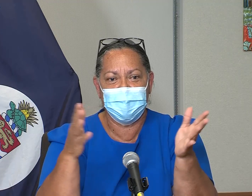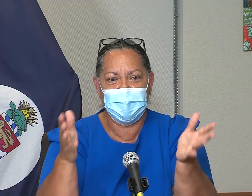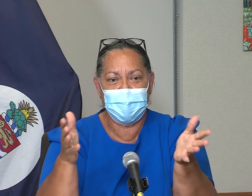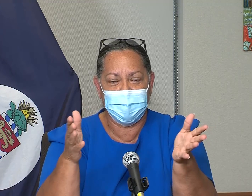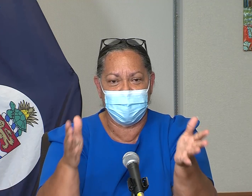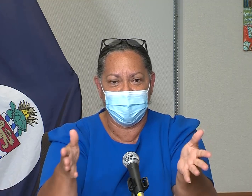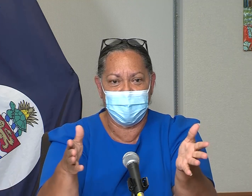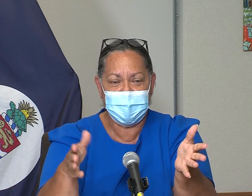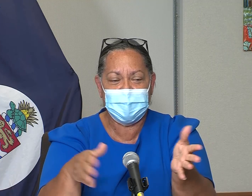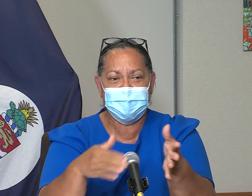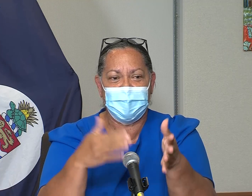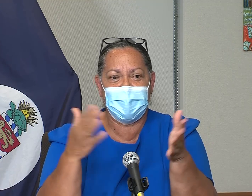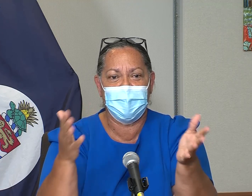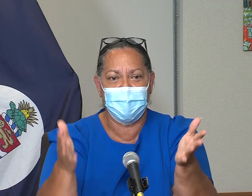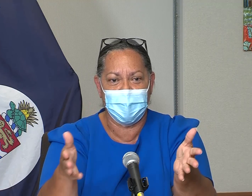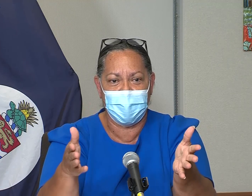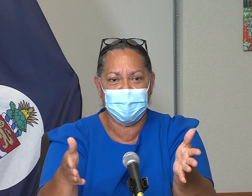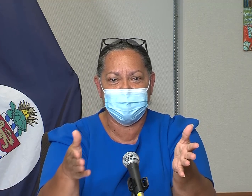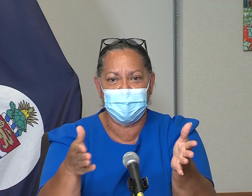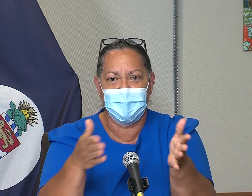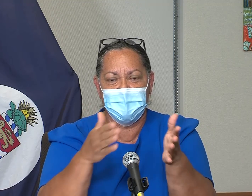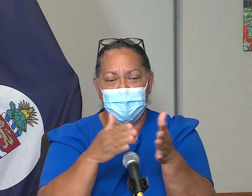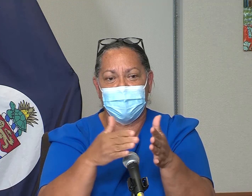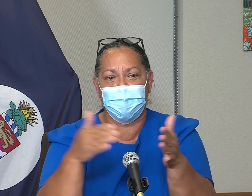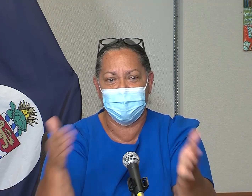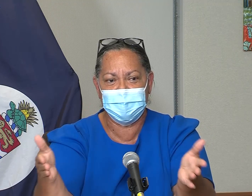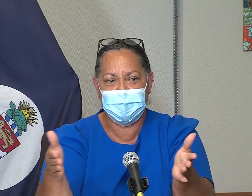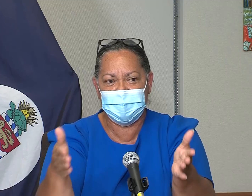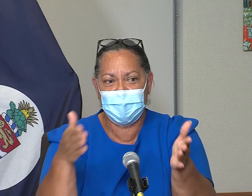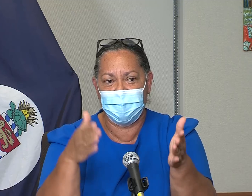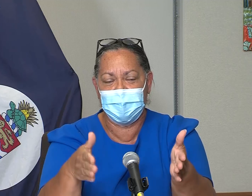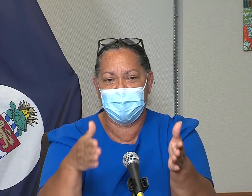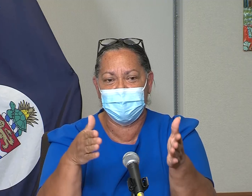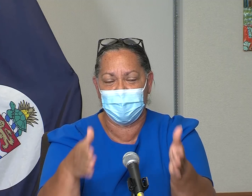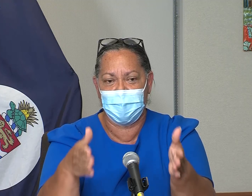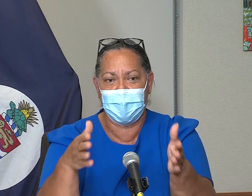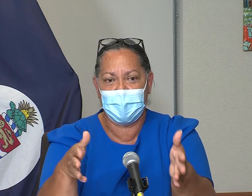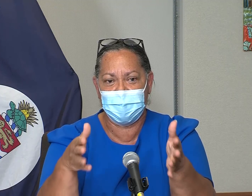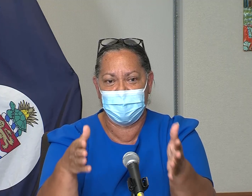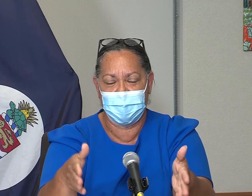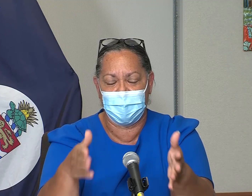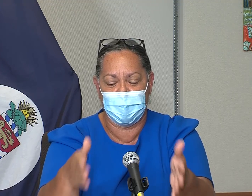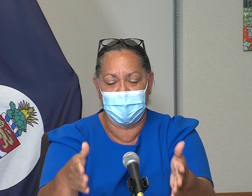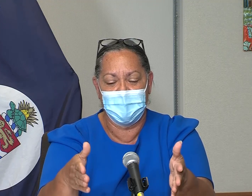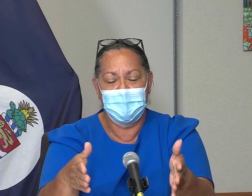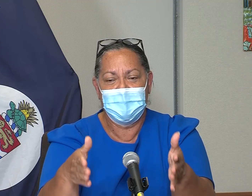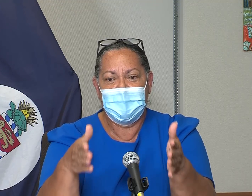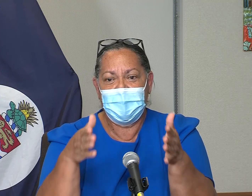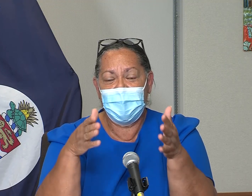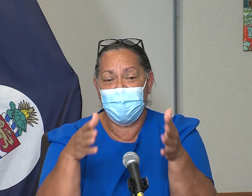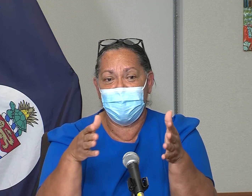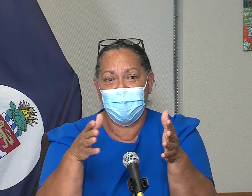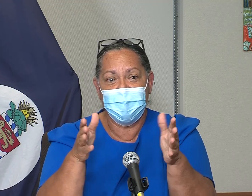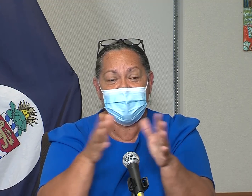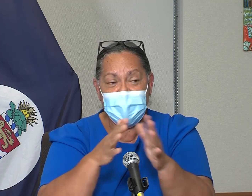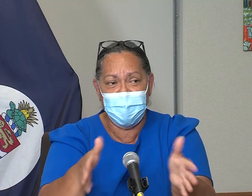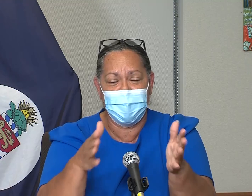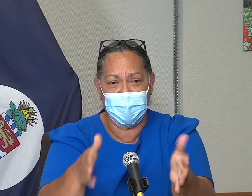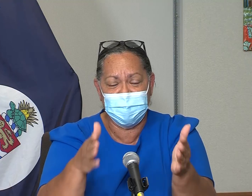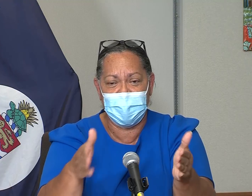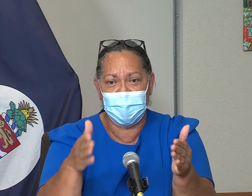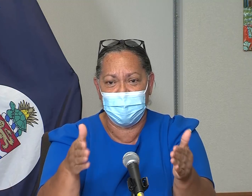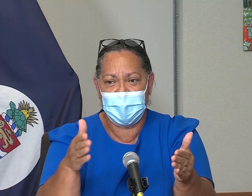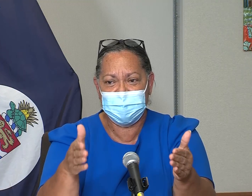hopefully you didn't have a flu, but that's becoming more possible with the flu season that we're now so embarking thereon. If